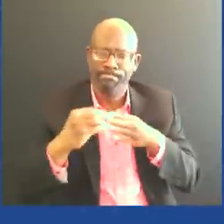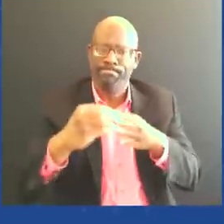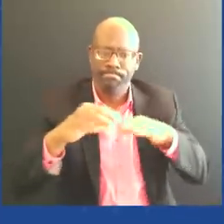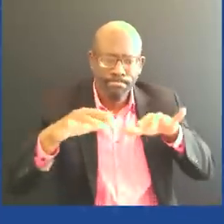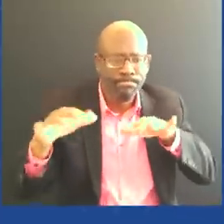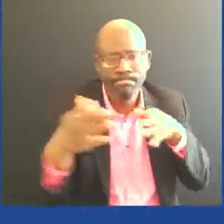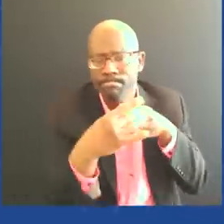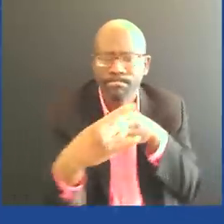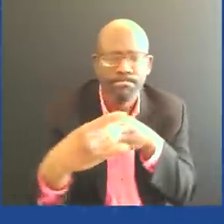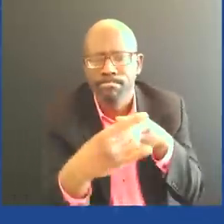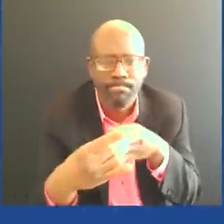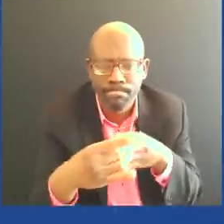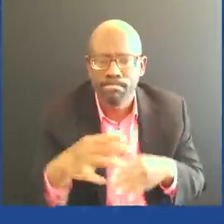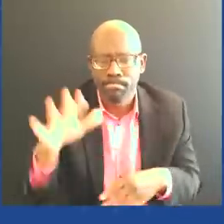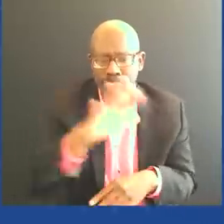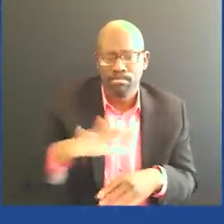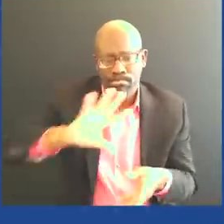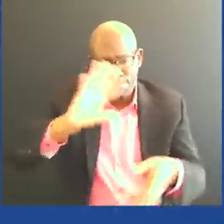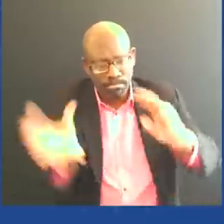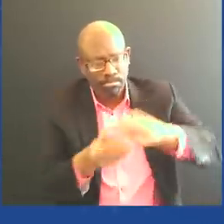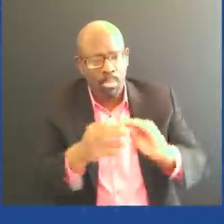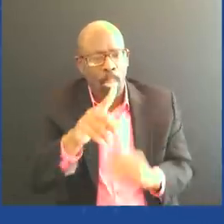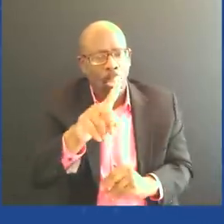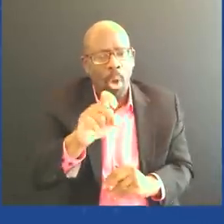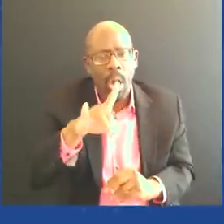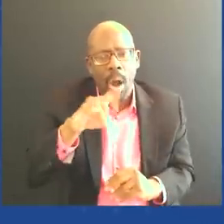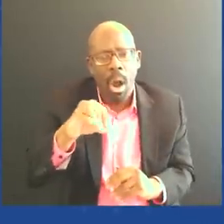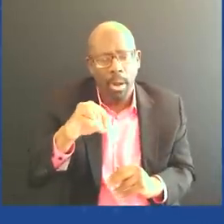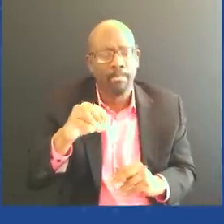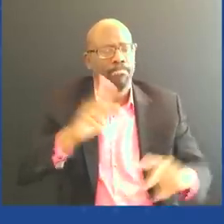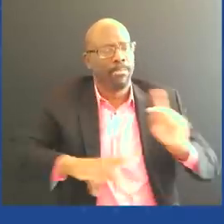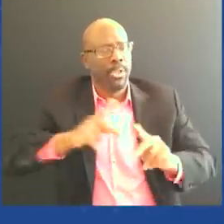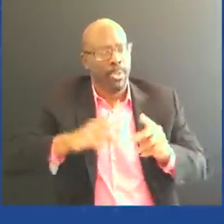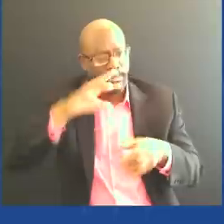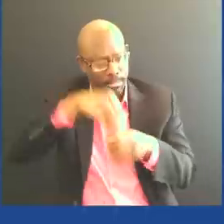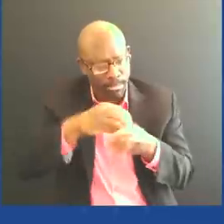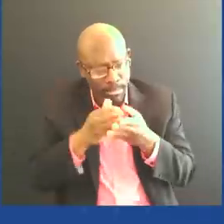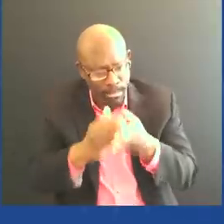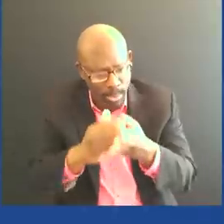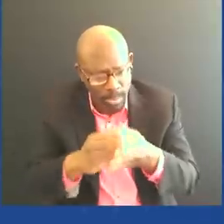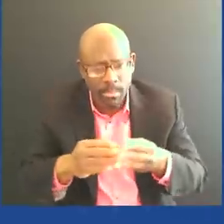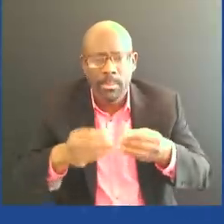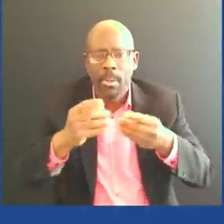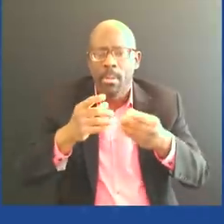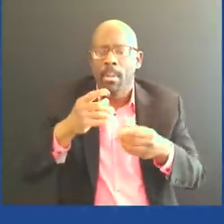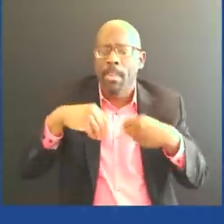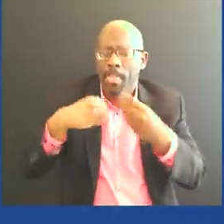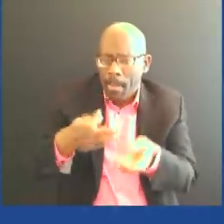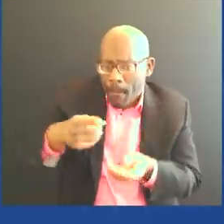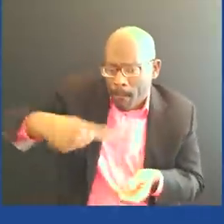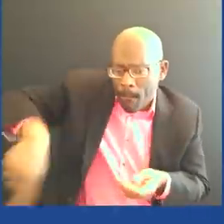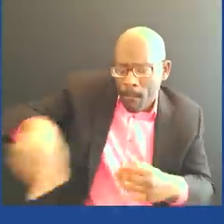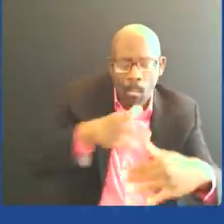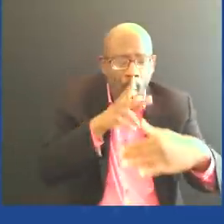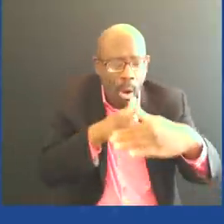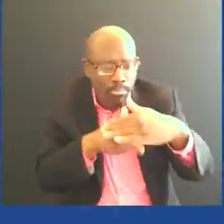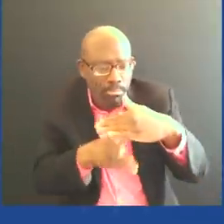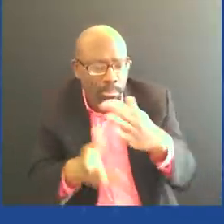Give these sailors aboard this submarine an optimistic